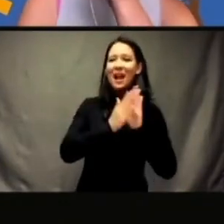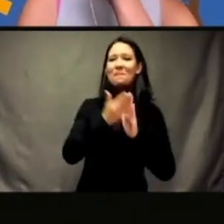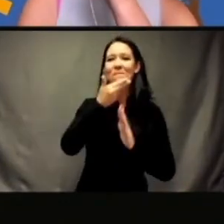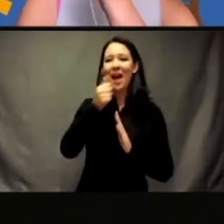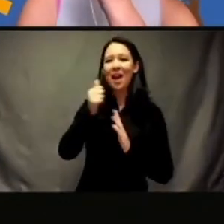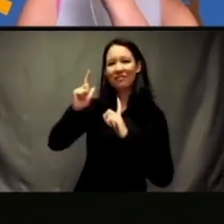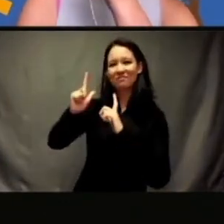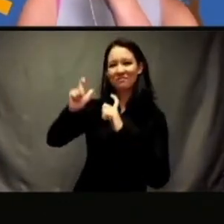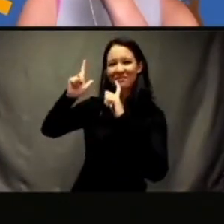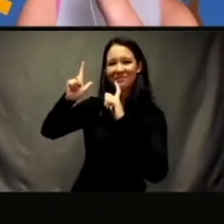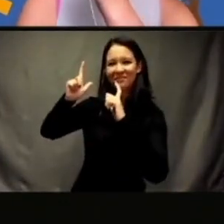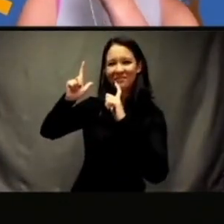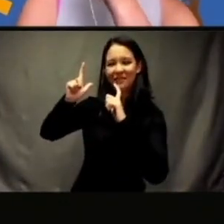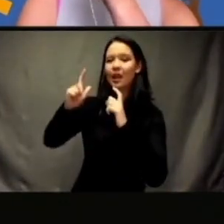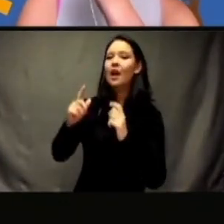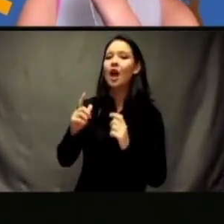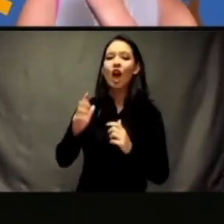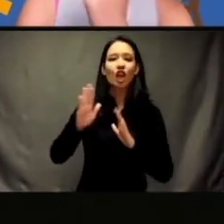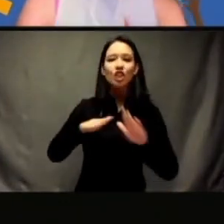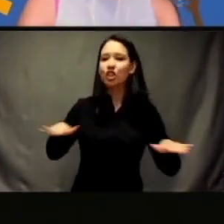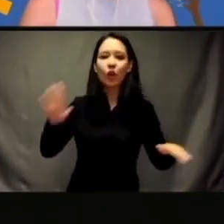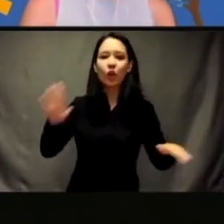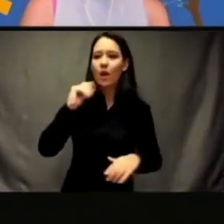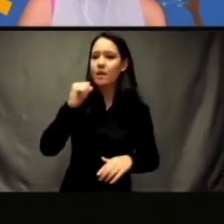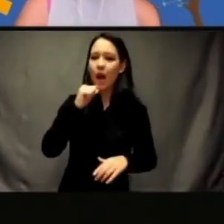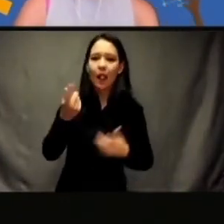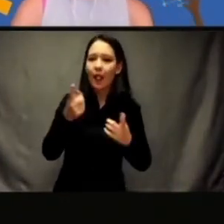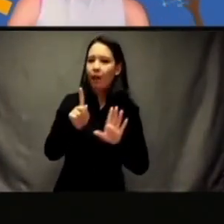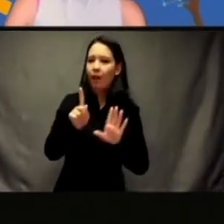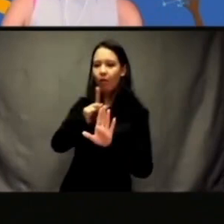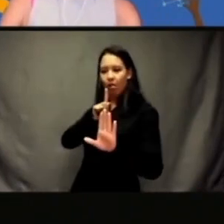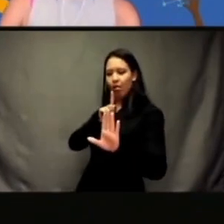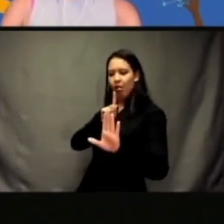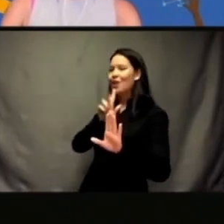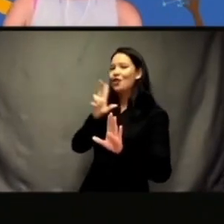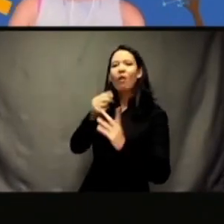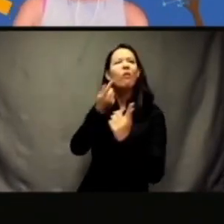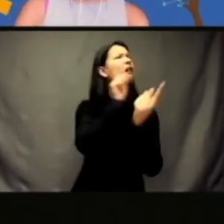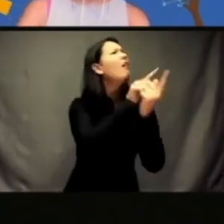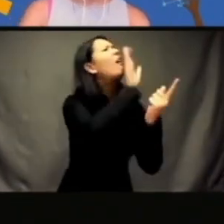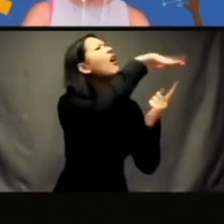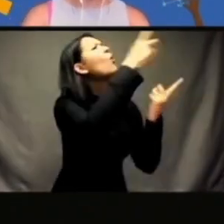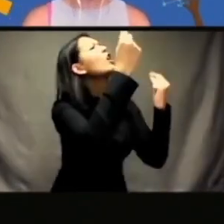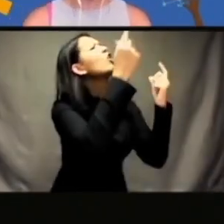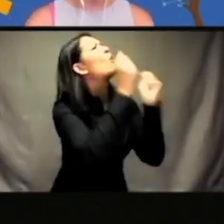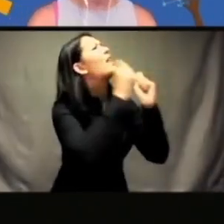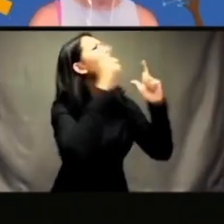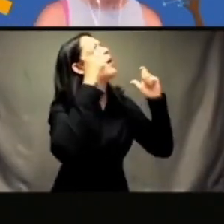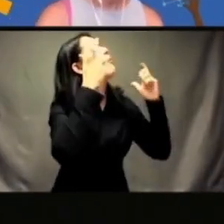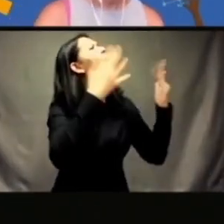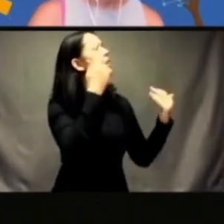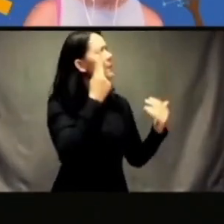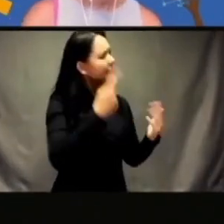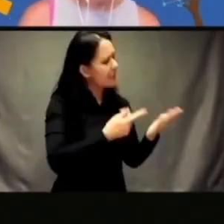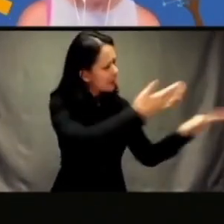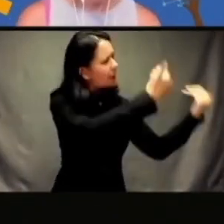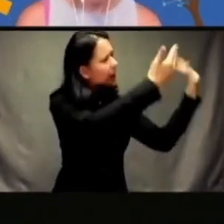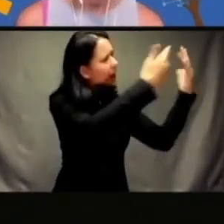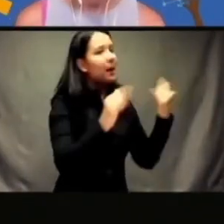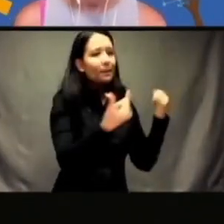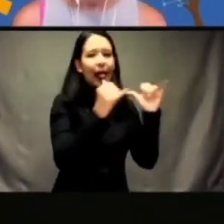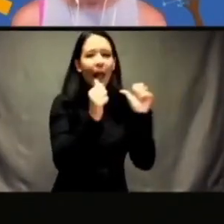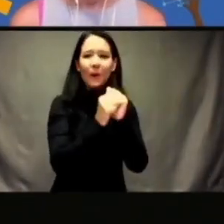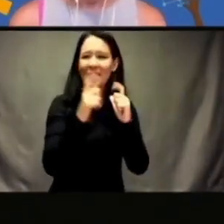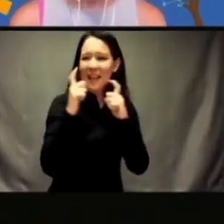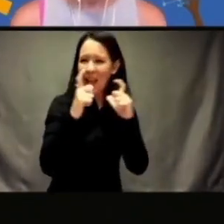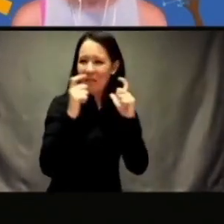just kind of stand in a corner. They will come up to you and ask you what you're doing with your camera. They want to see the camera. They want to play with the